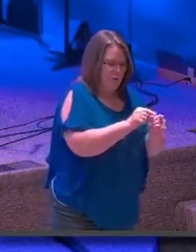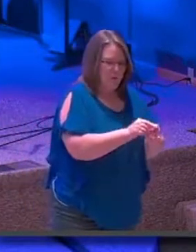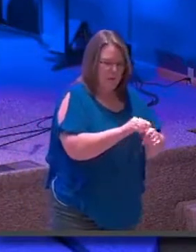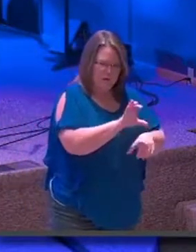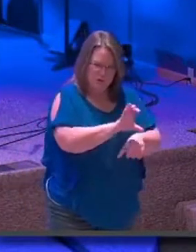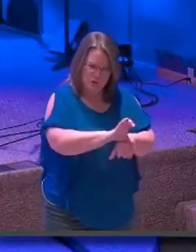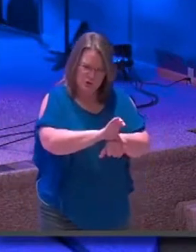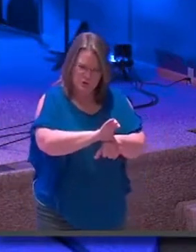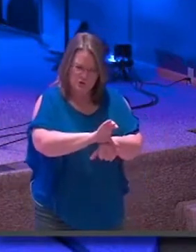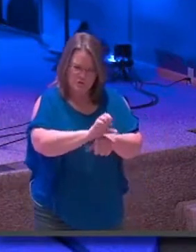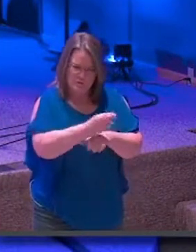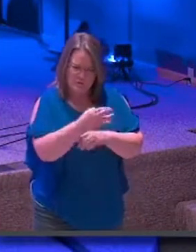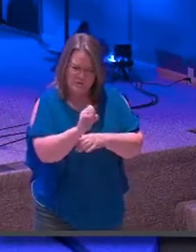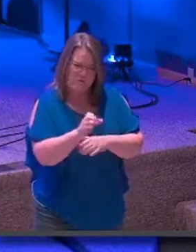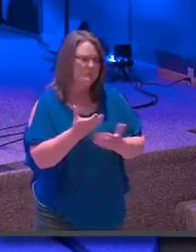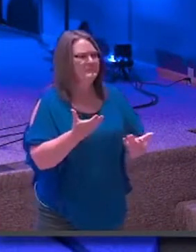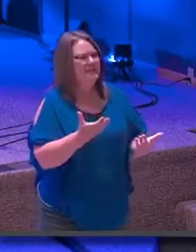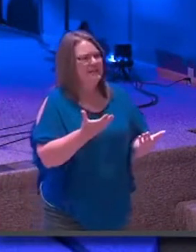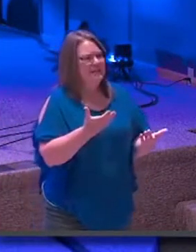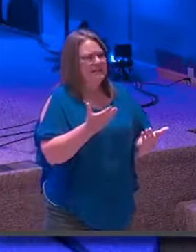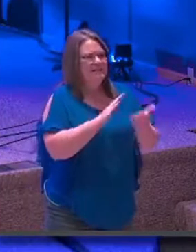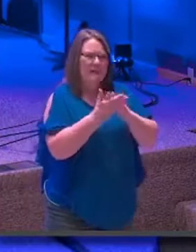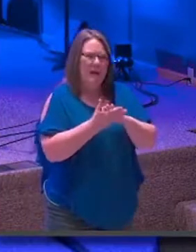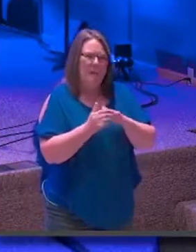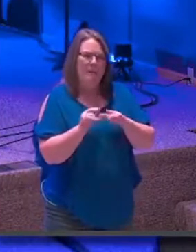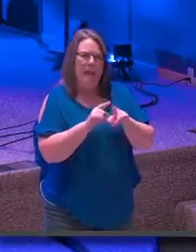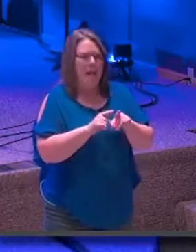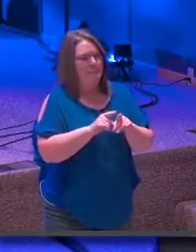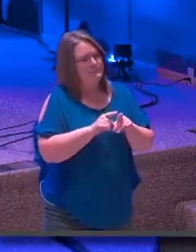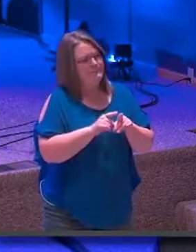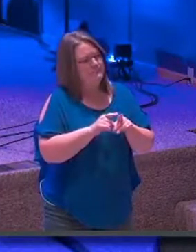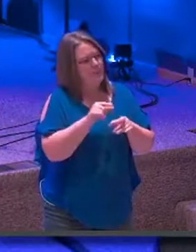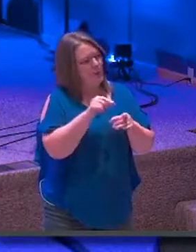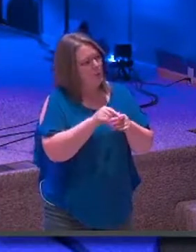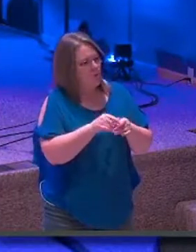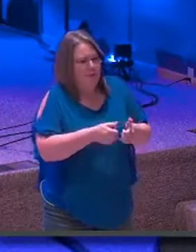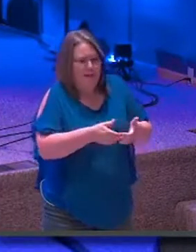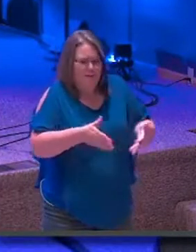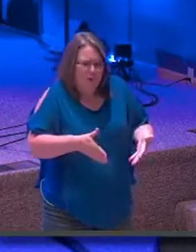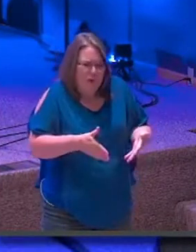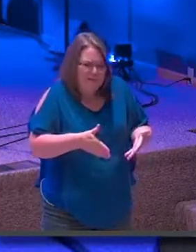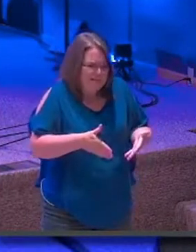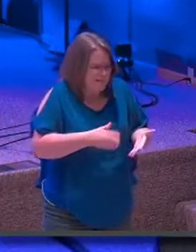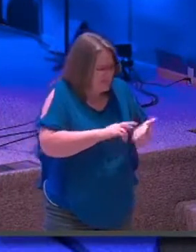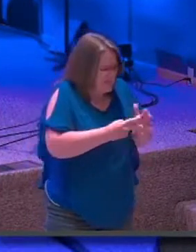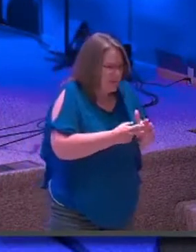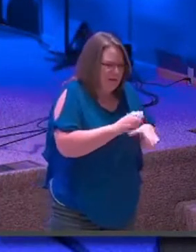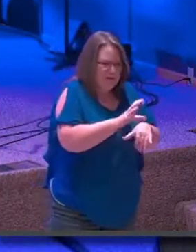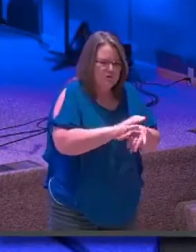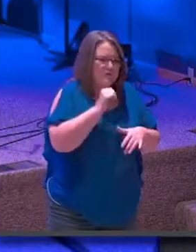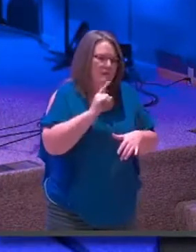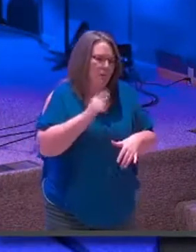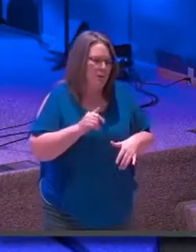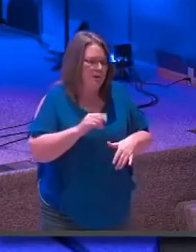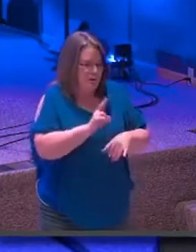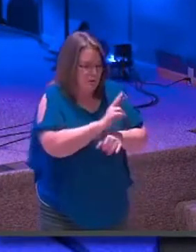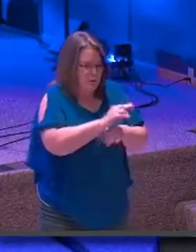has really kind of become just a word that's lost its original meaning. You know, church is not really used in the